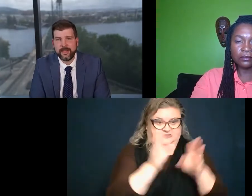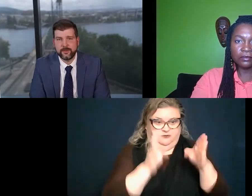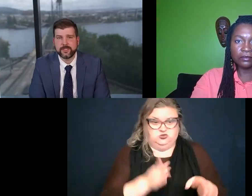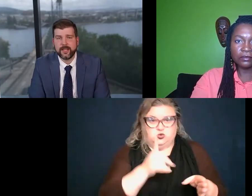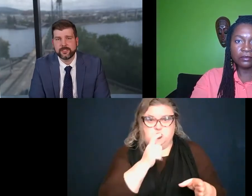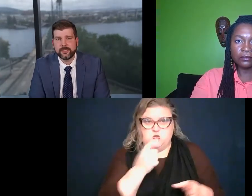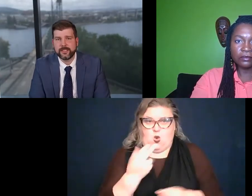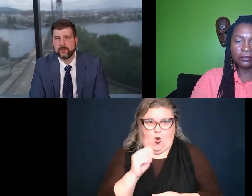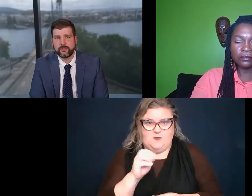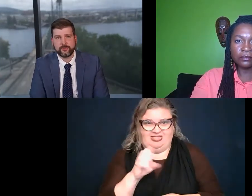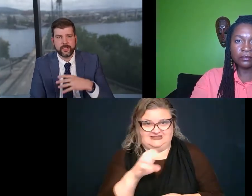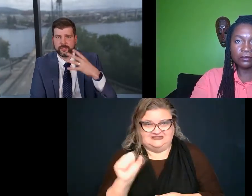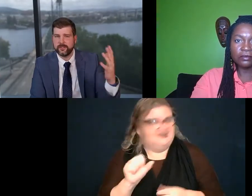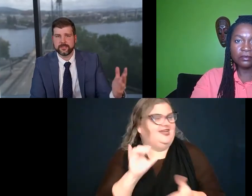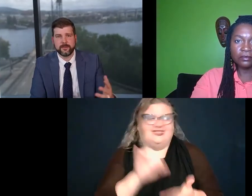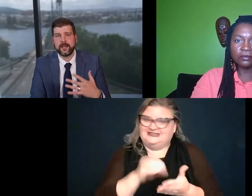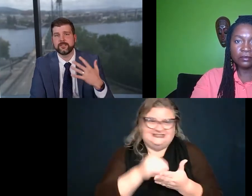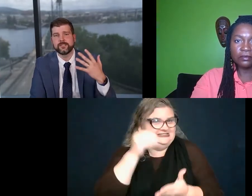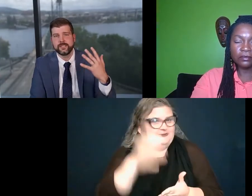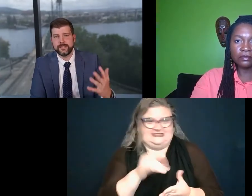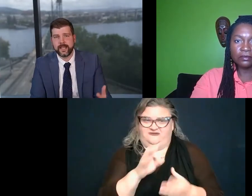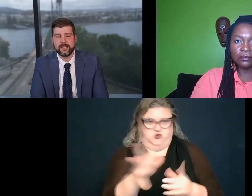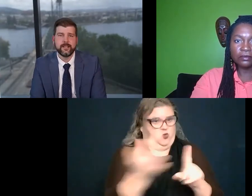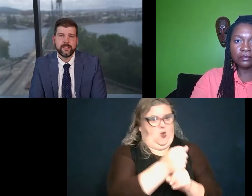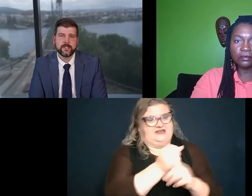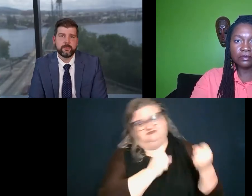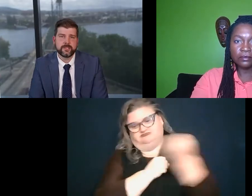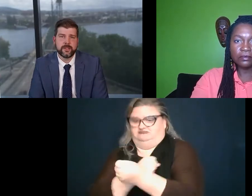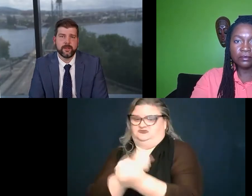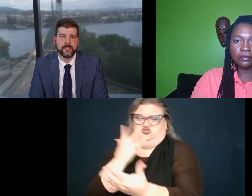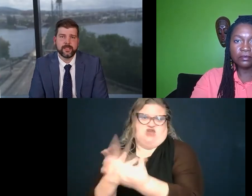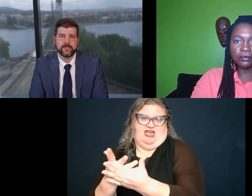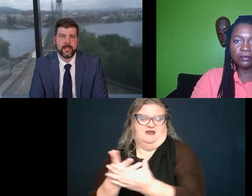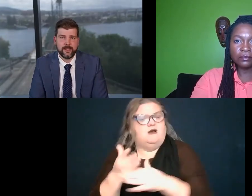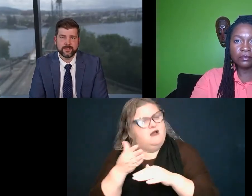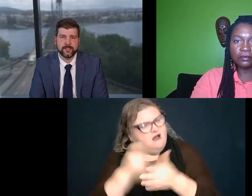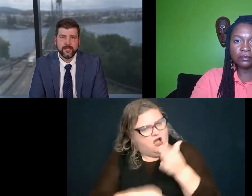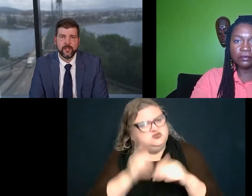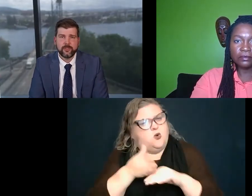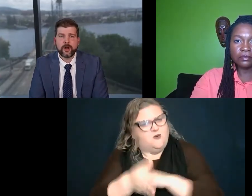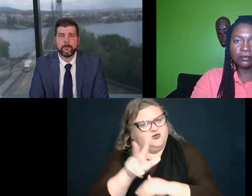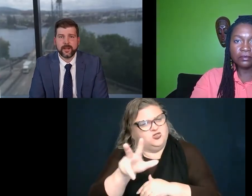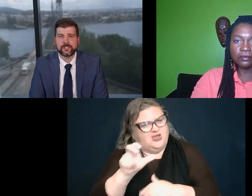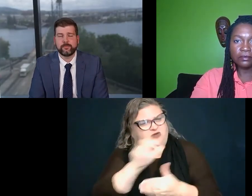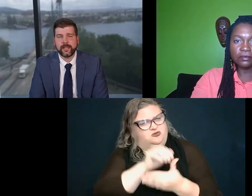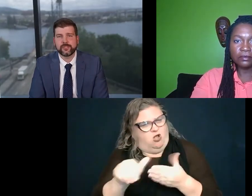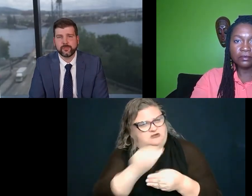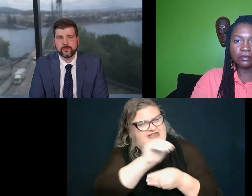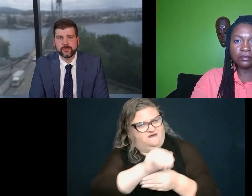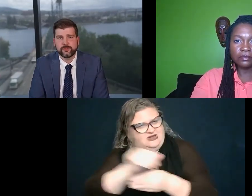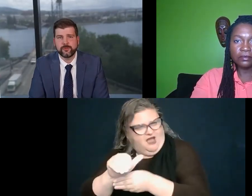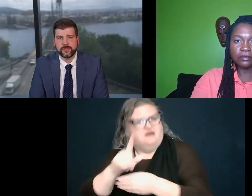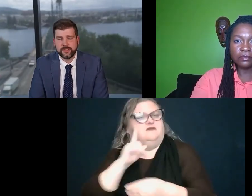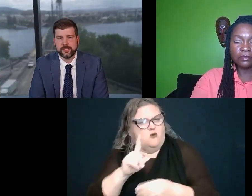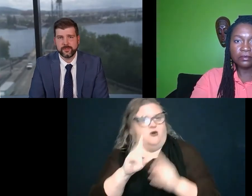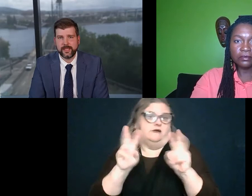expensive housing option. That's over $300 and some a night to put somebody into housing. There are much better